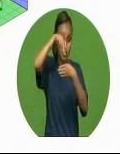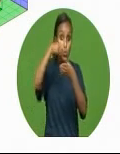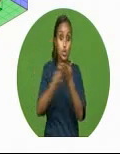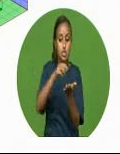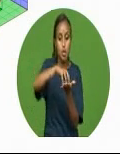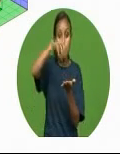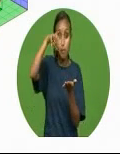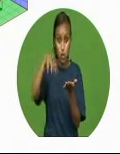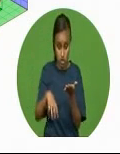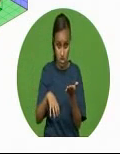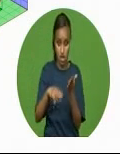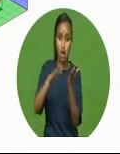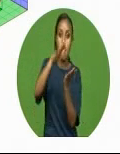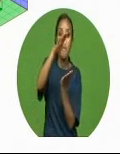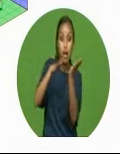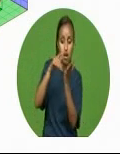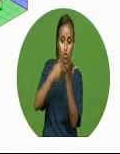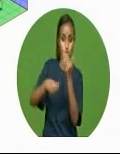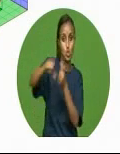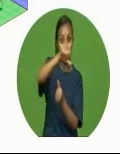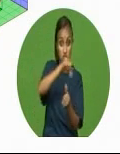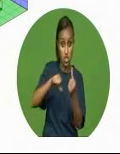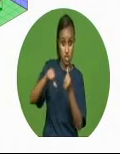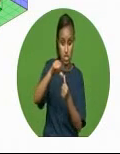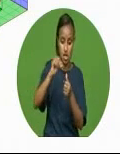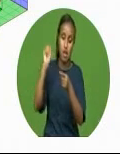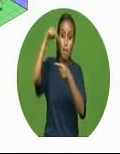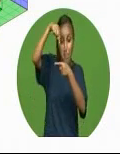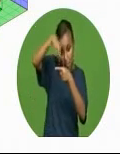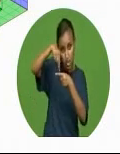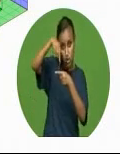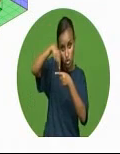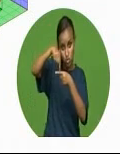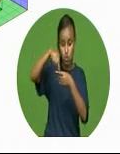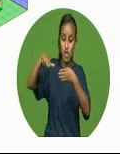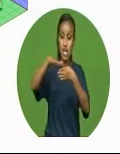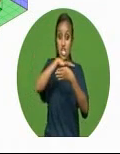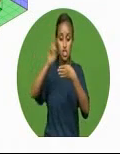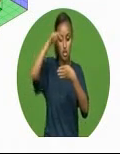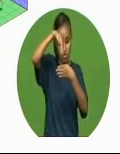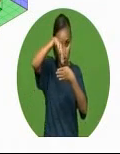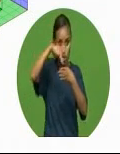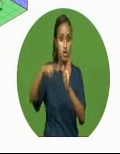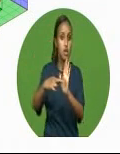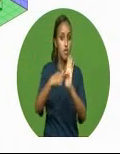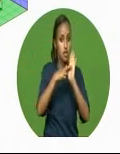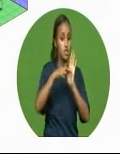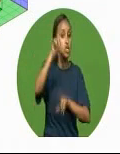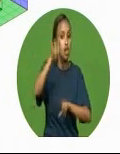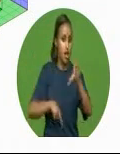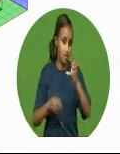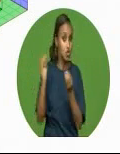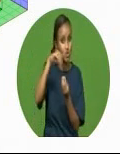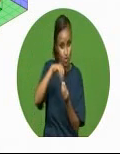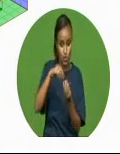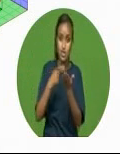view. These projectors are parallel to each other and perpendicular to the edge view and the